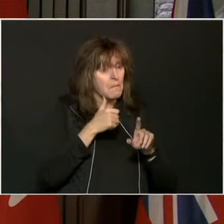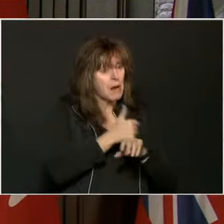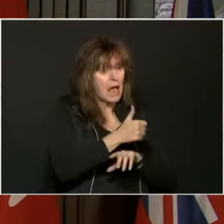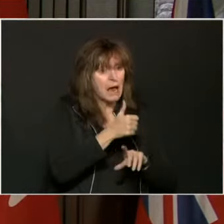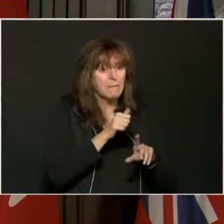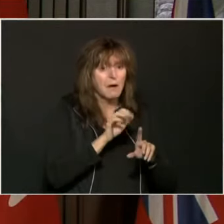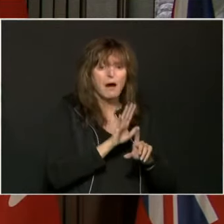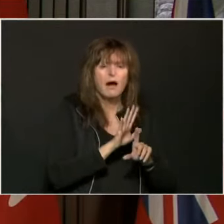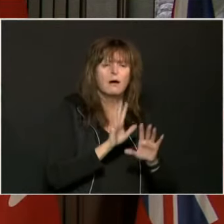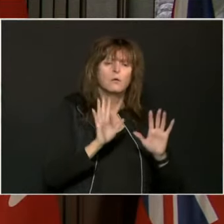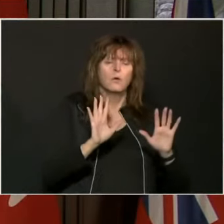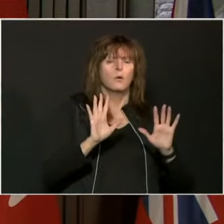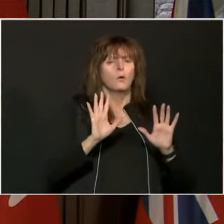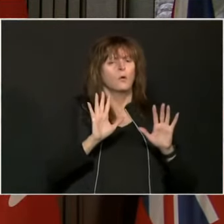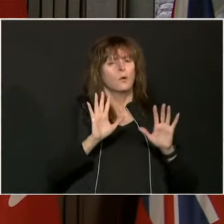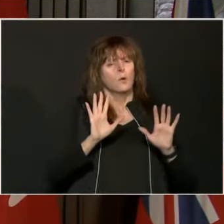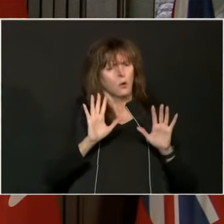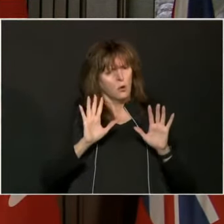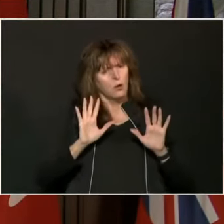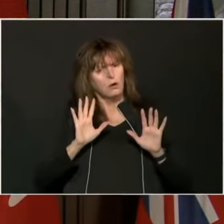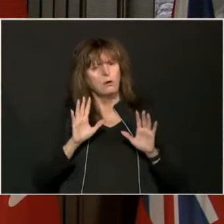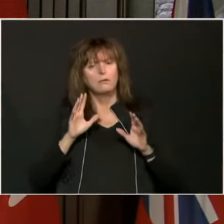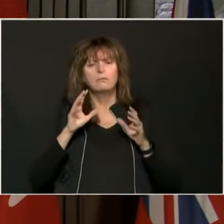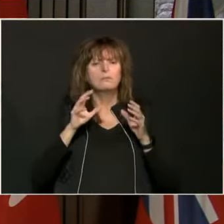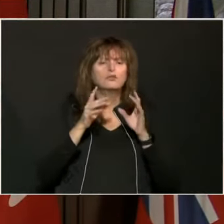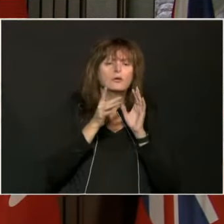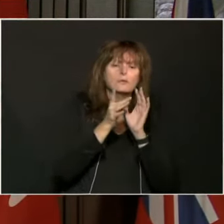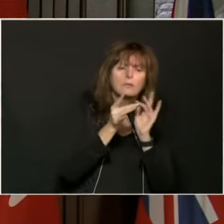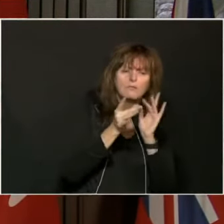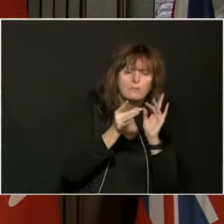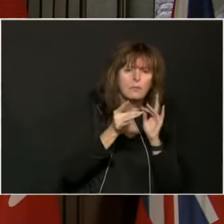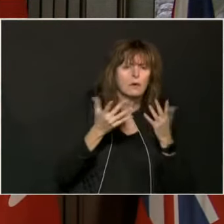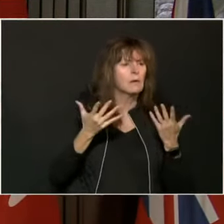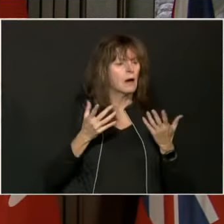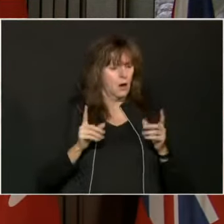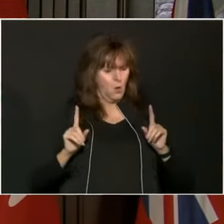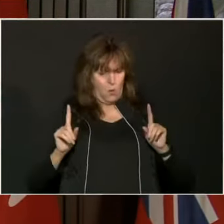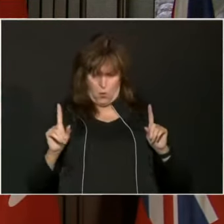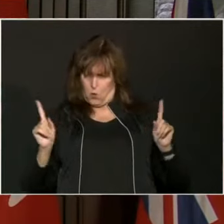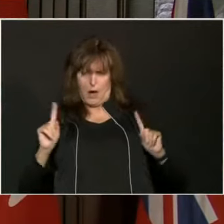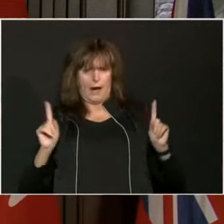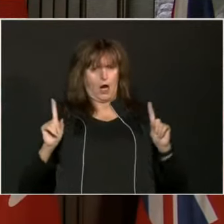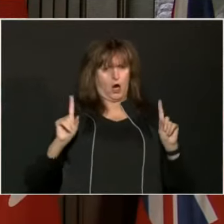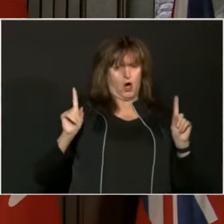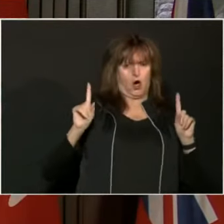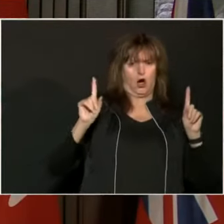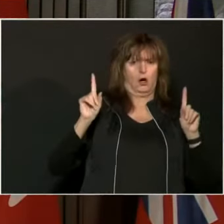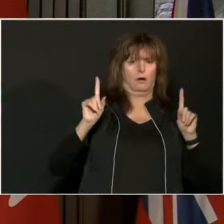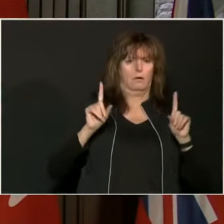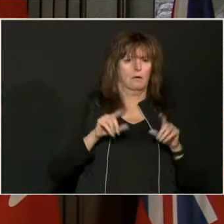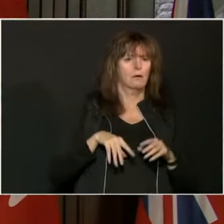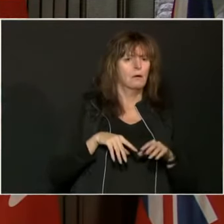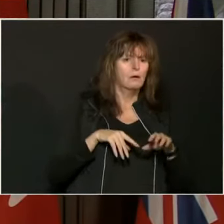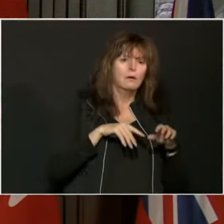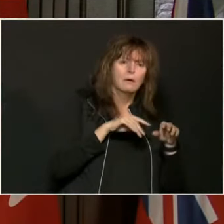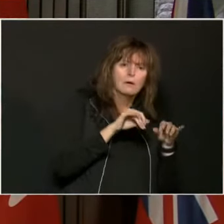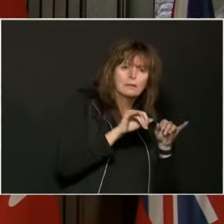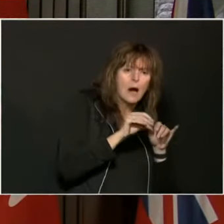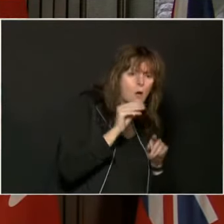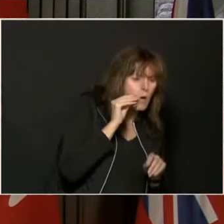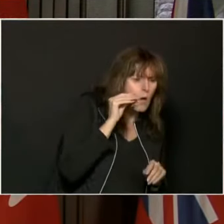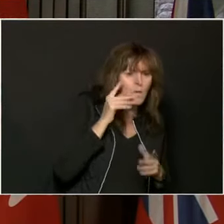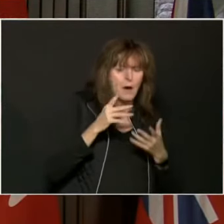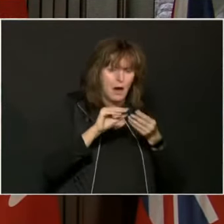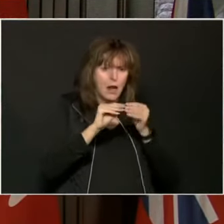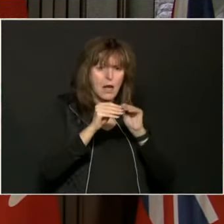they in? So those regions are mostly in Toronto and Peel when we look at it. They are the